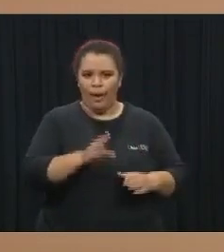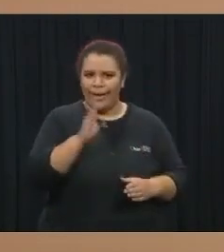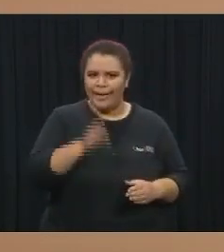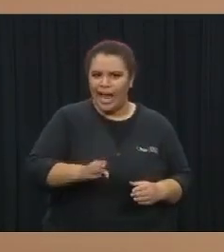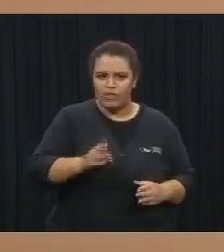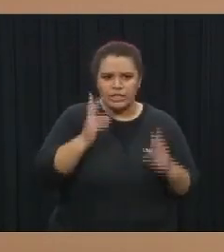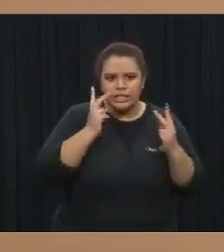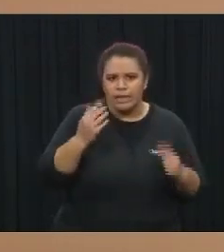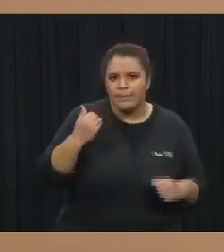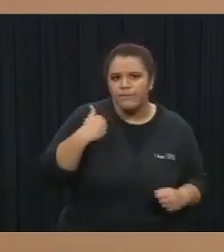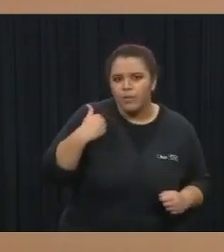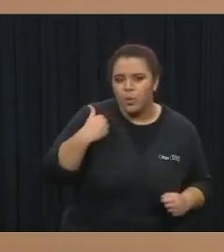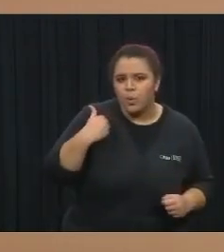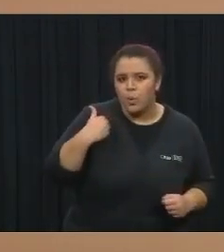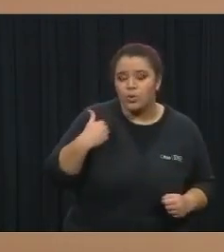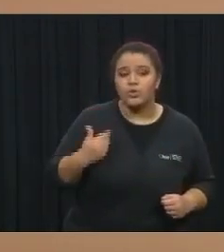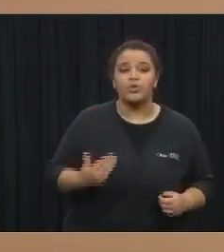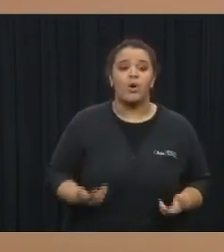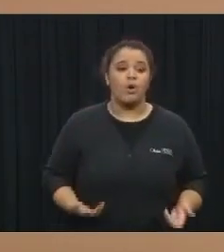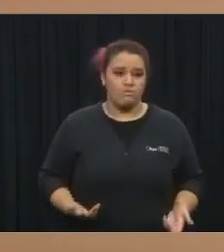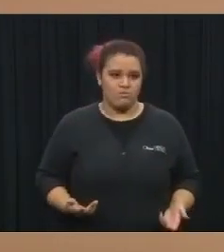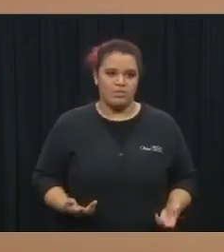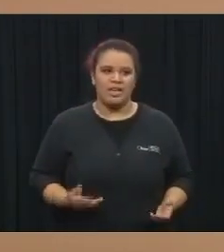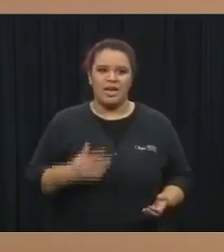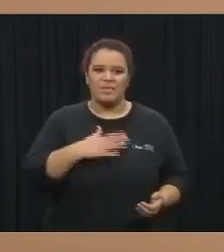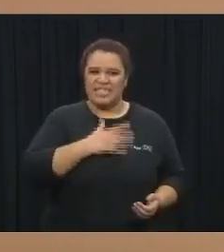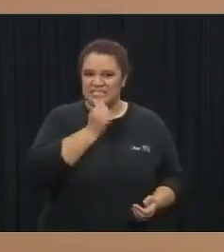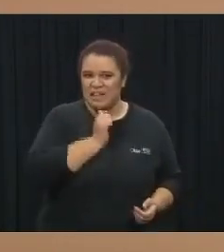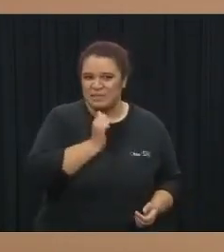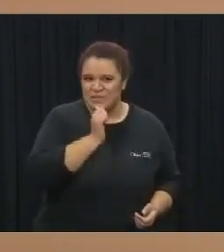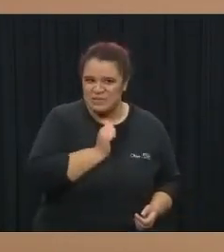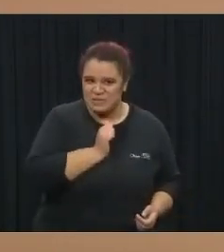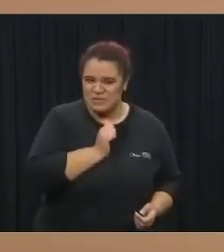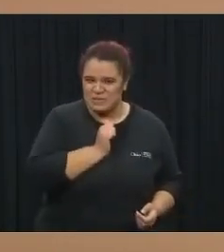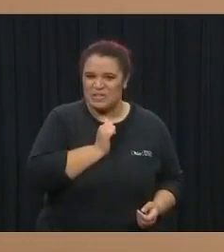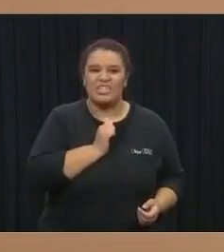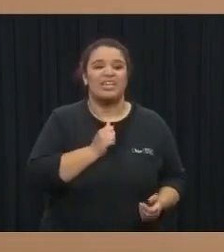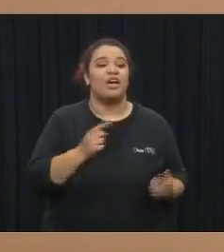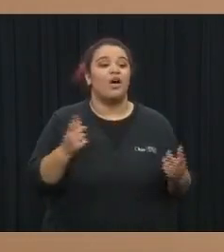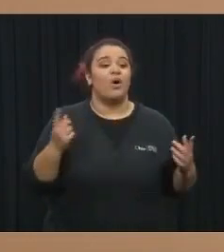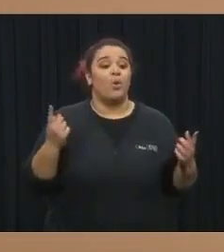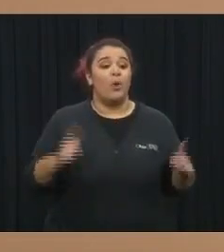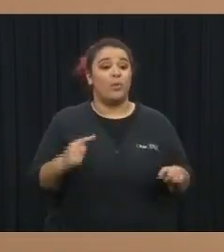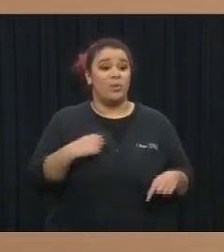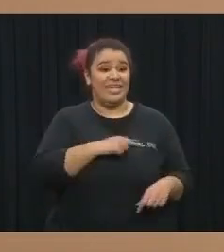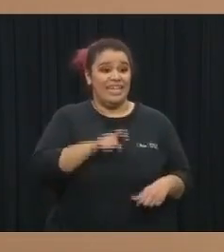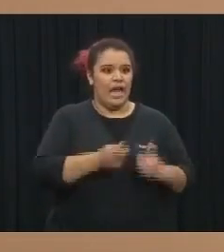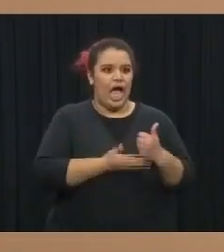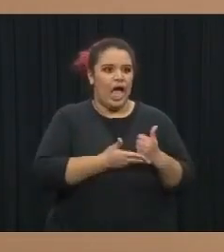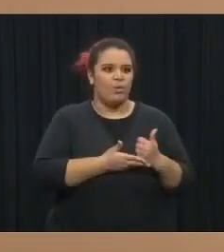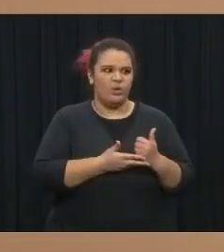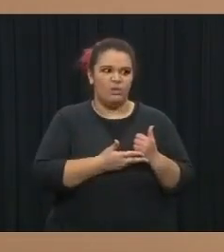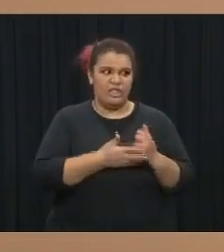these volunteers. So stay tuned. We'll be very loud about those asks once we're ready.